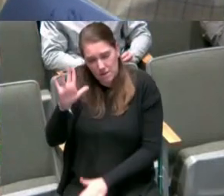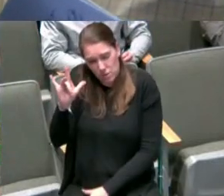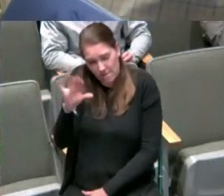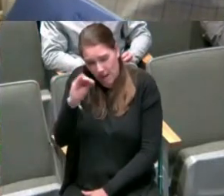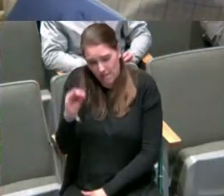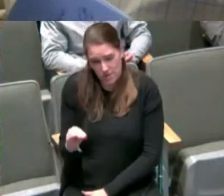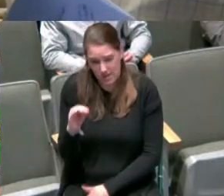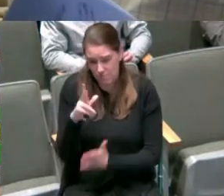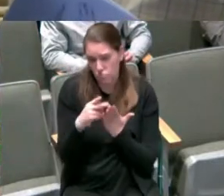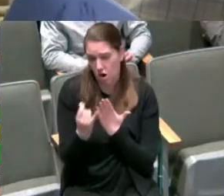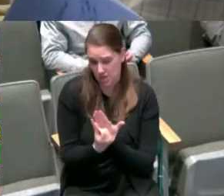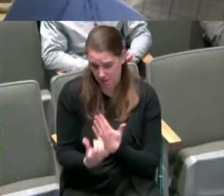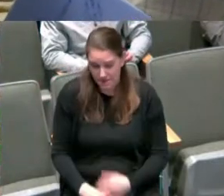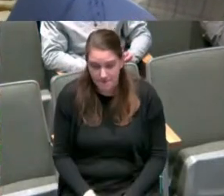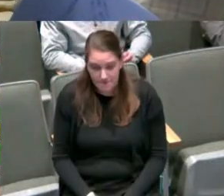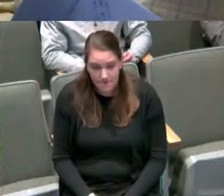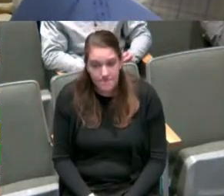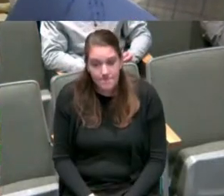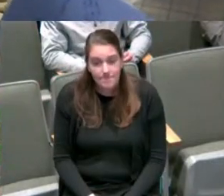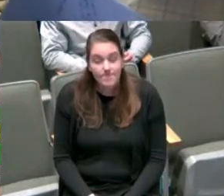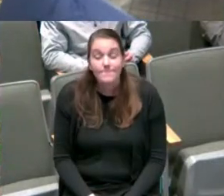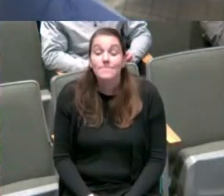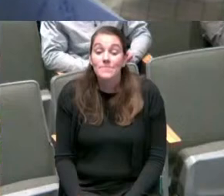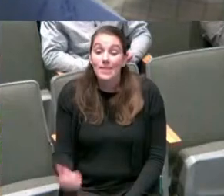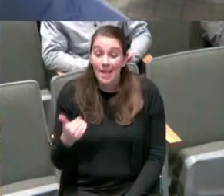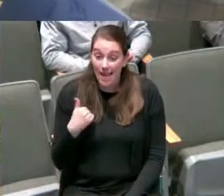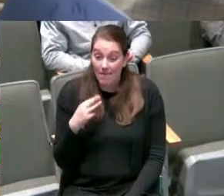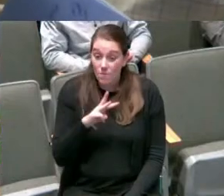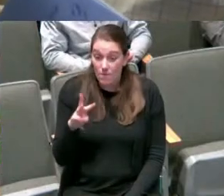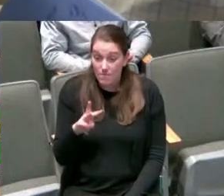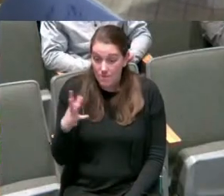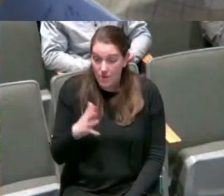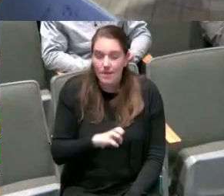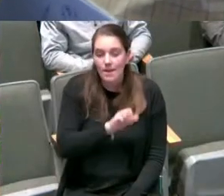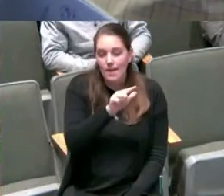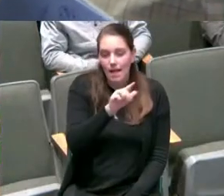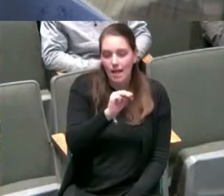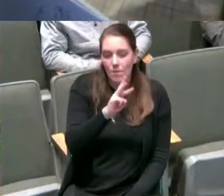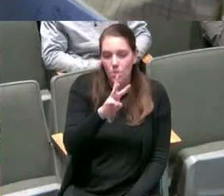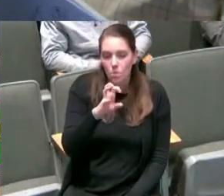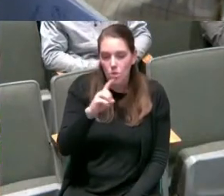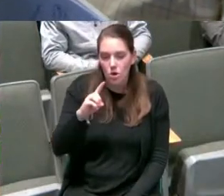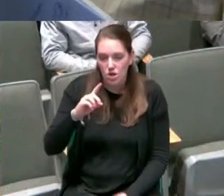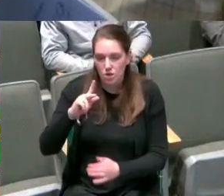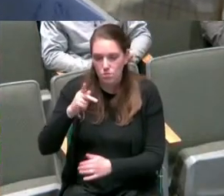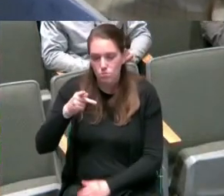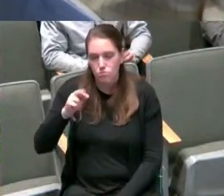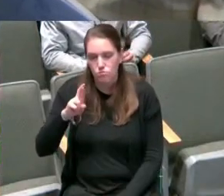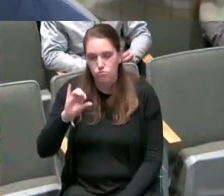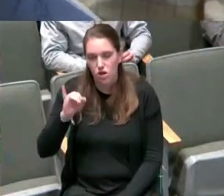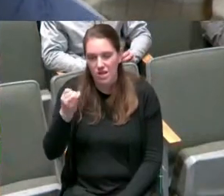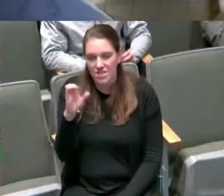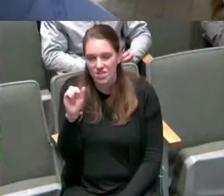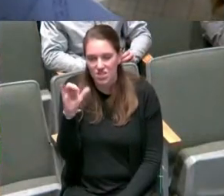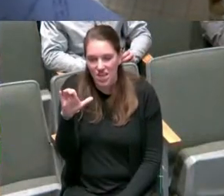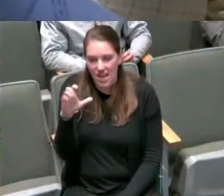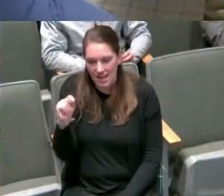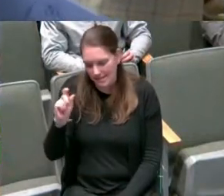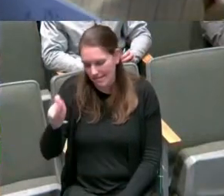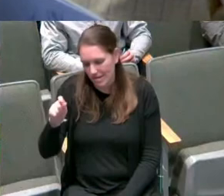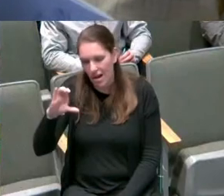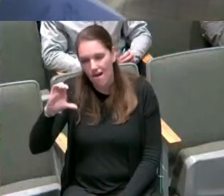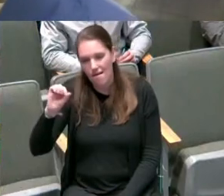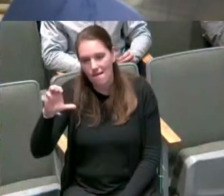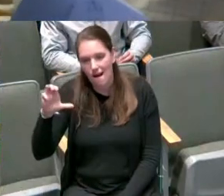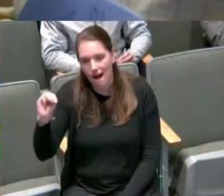done um so we have a website that is elmwoodproject.com that you can always go to it's updated regularly with